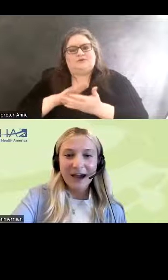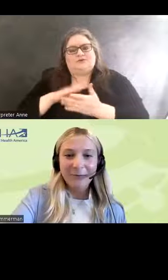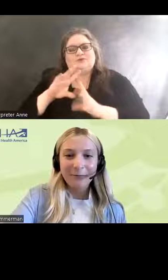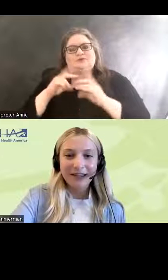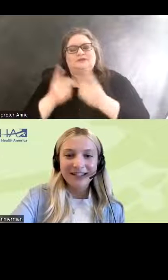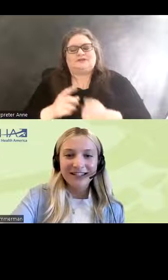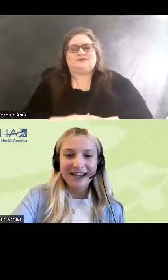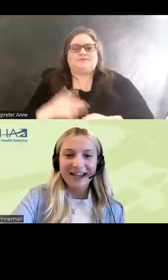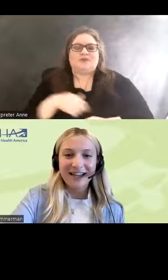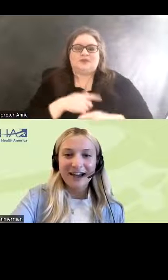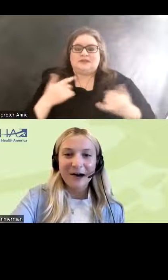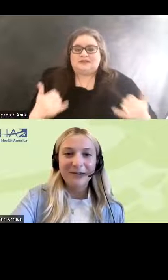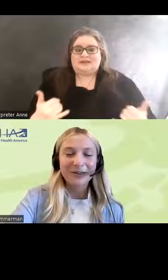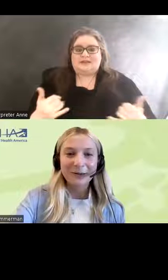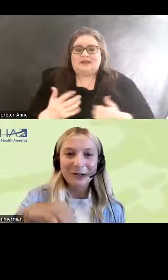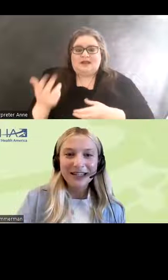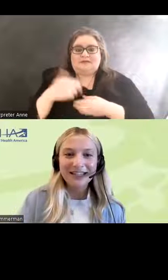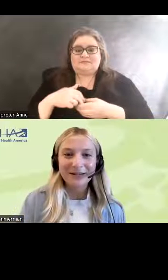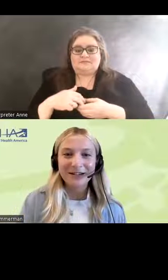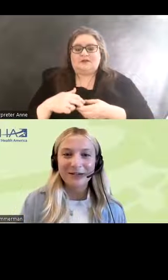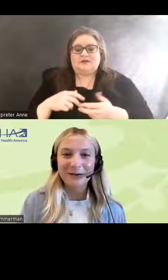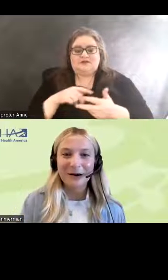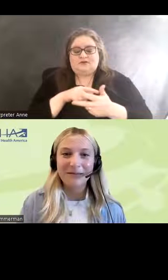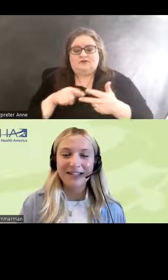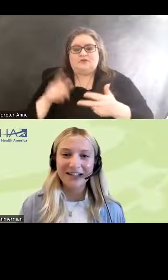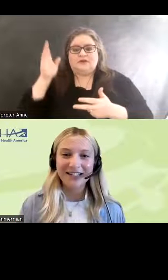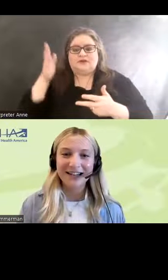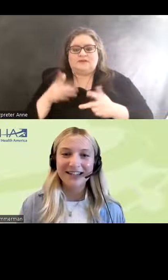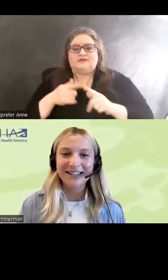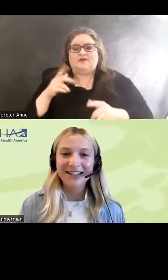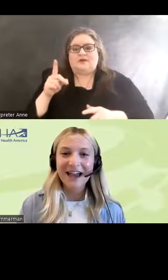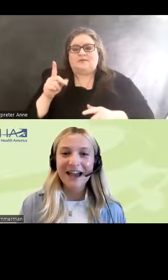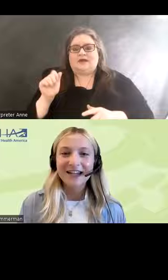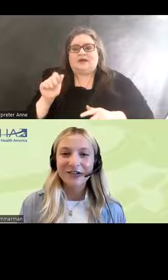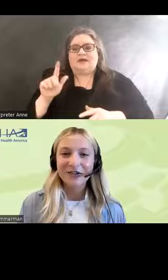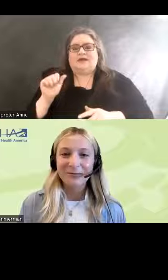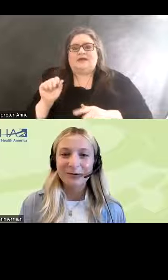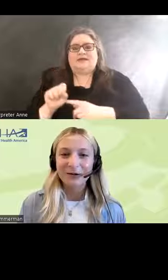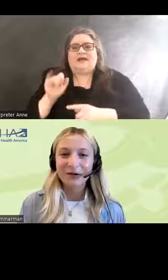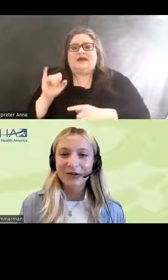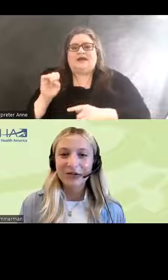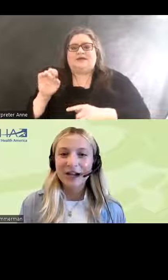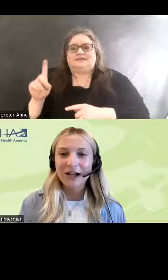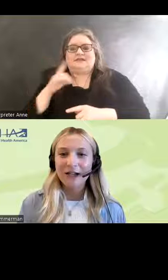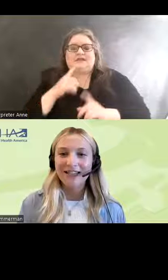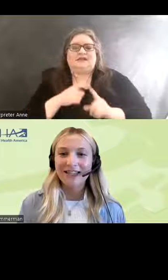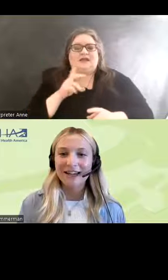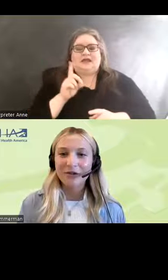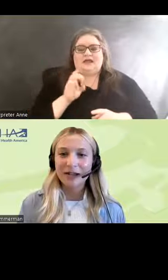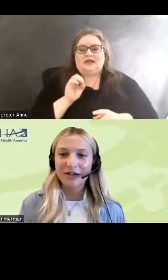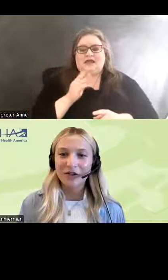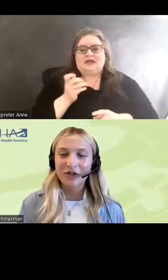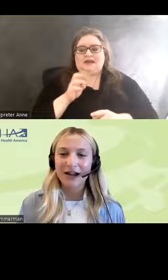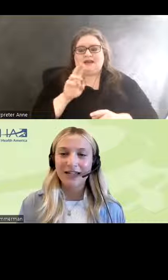We have with us today three speakers from Dallas ISD, Dr. Deborah Purge, who is the